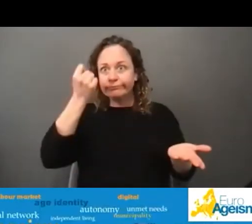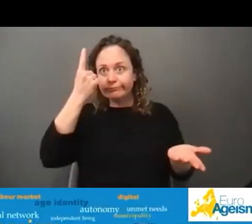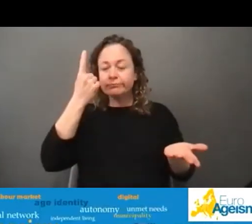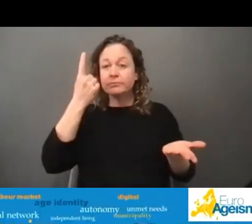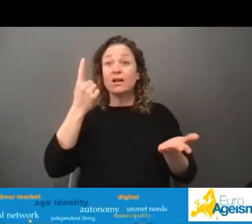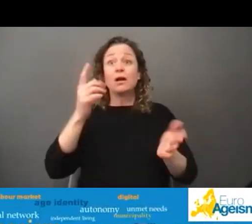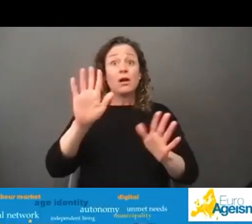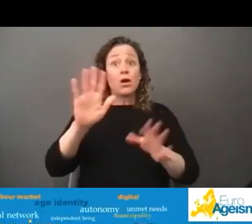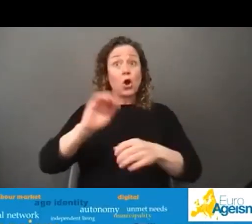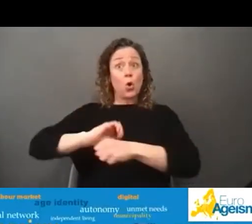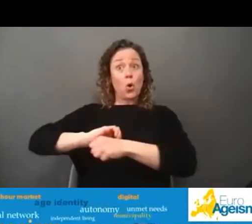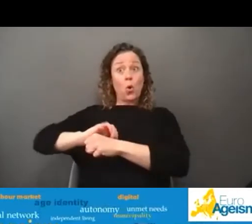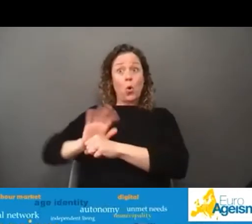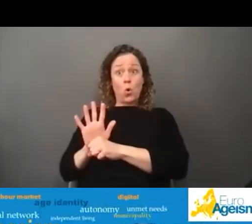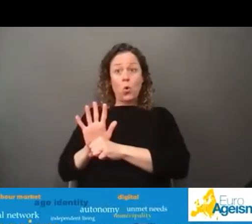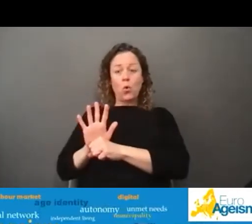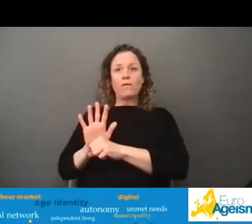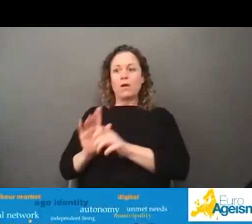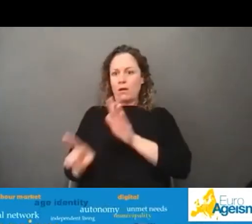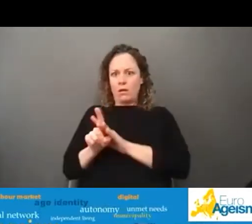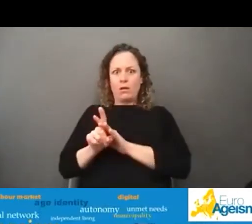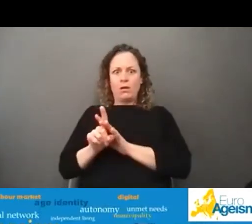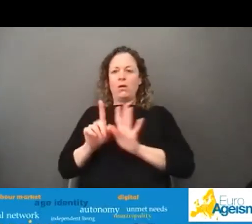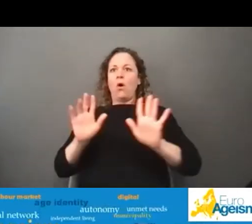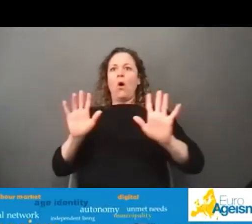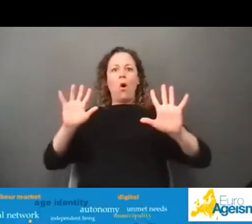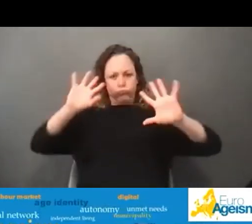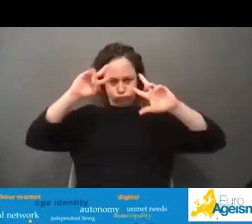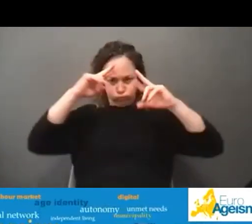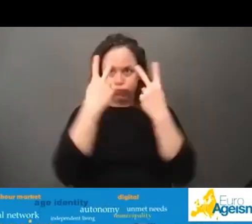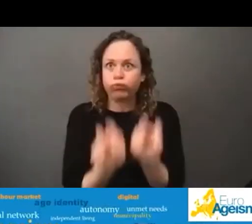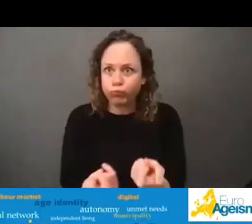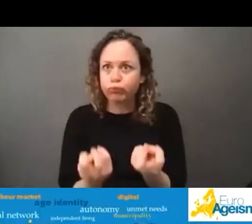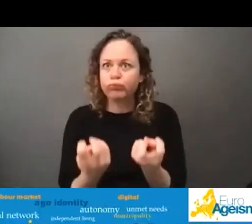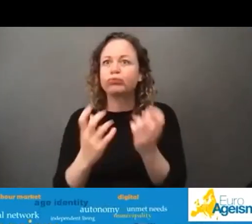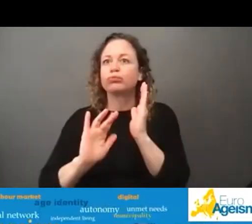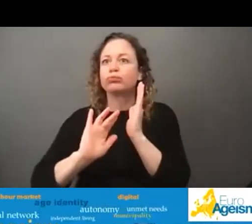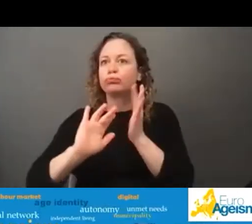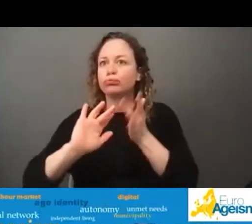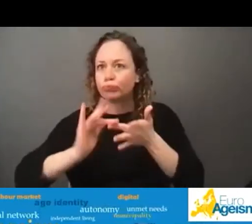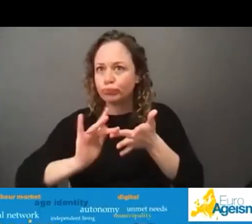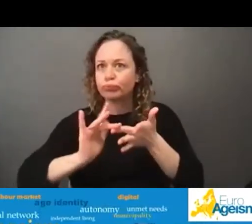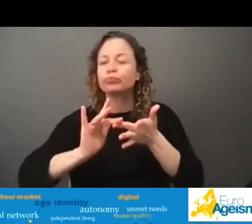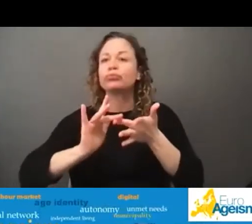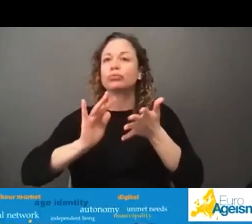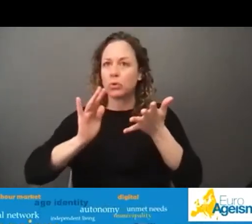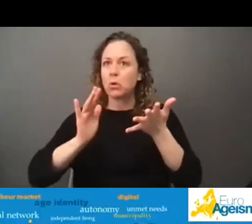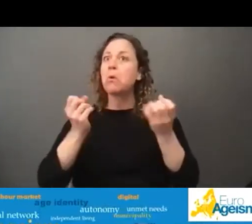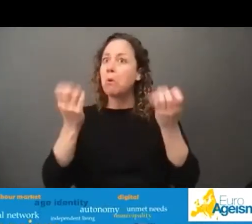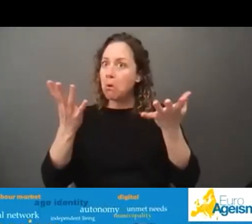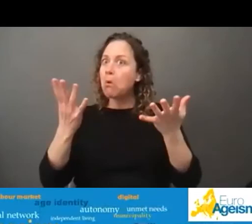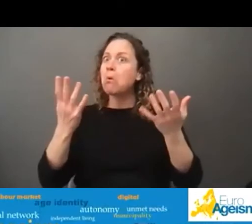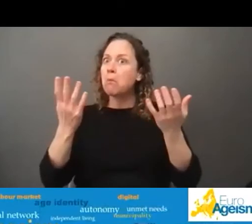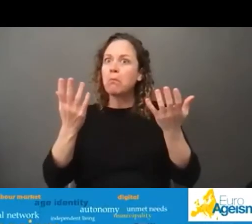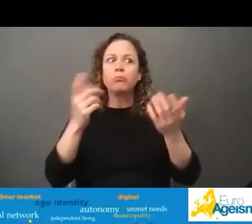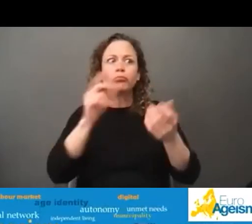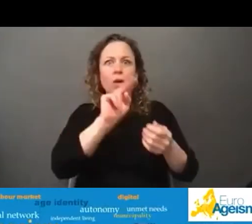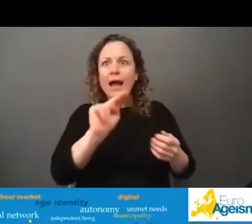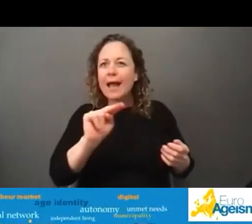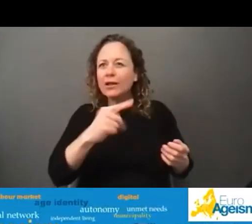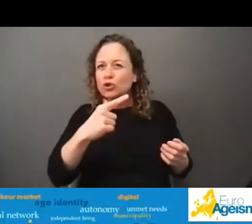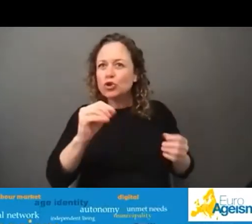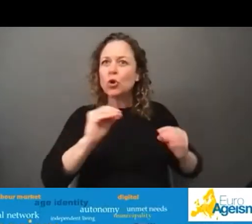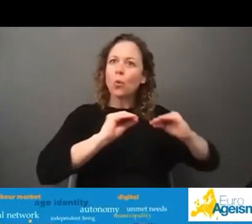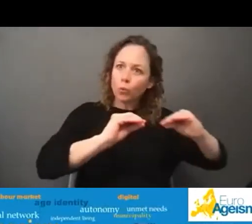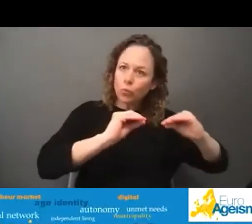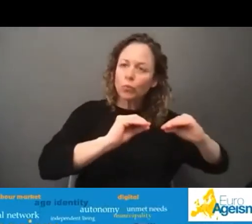period has gained a lot of good attention. Like there's a lot of great work that's being done by NGOs. Like I've spoken to